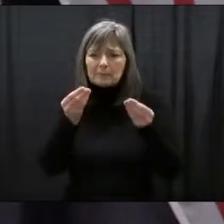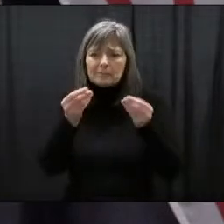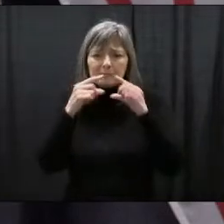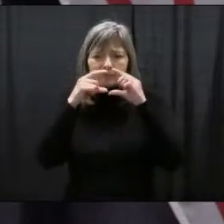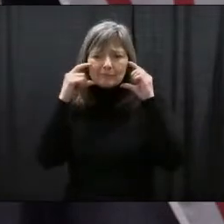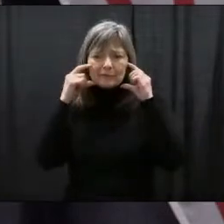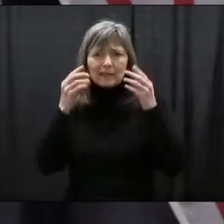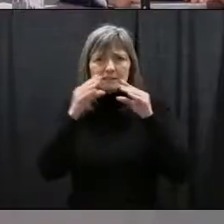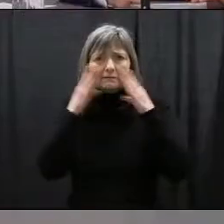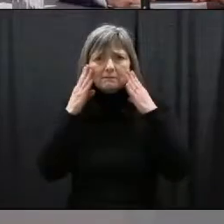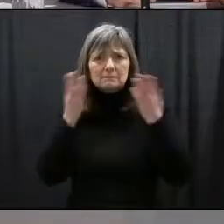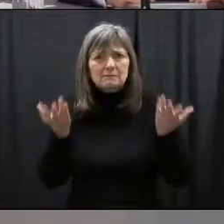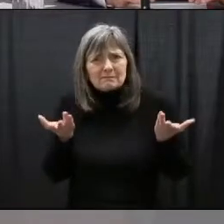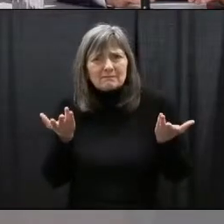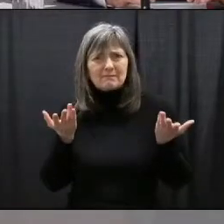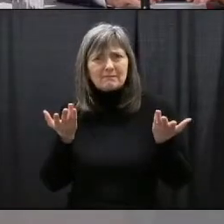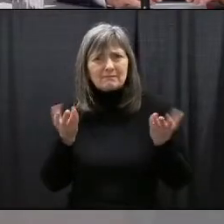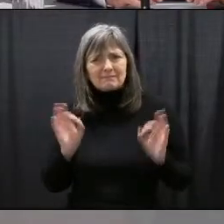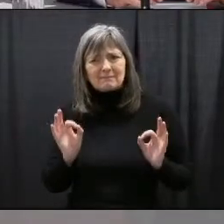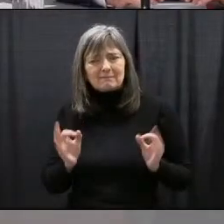face.